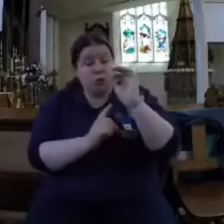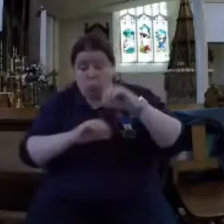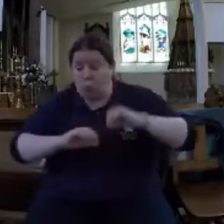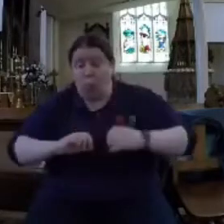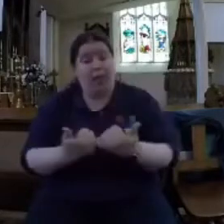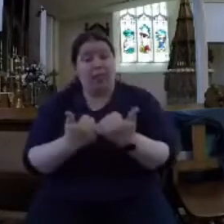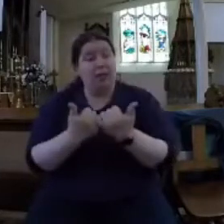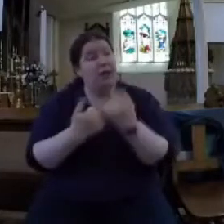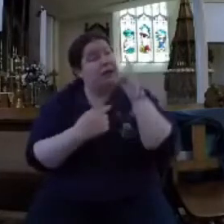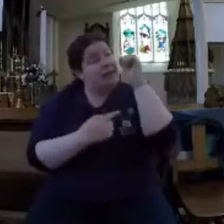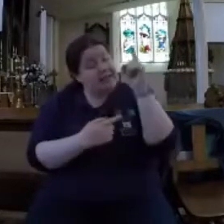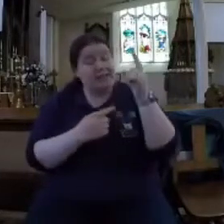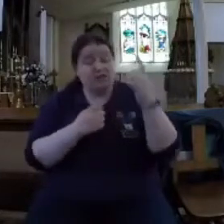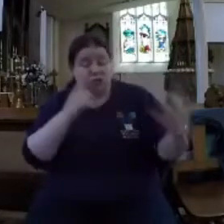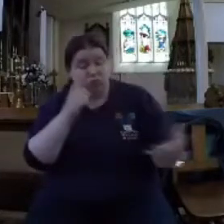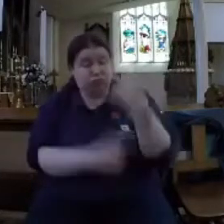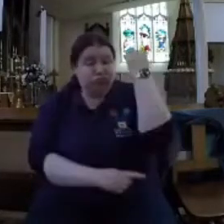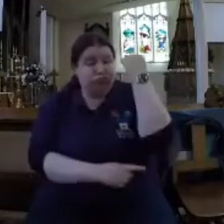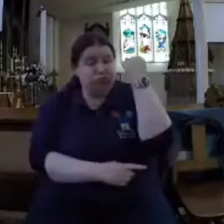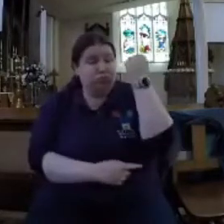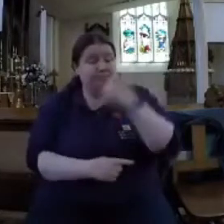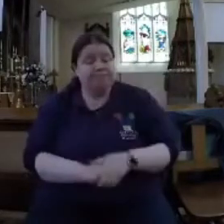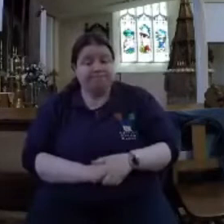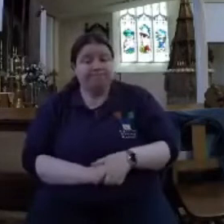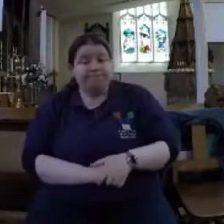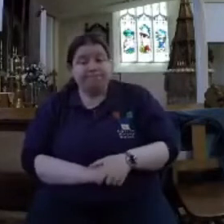achieved. God's plan always prevails.